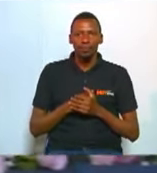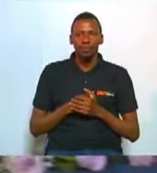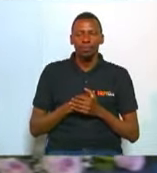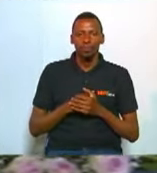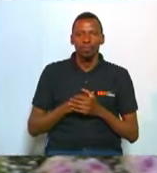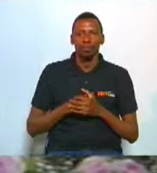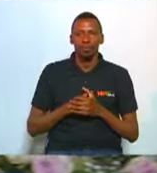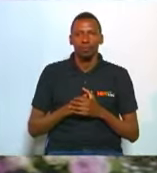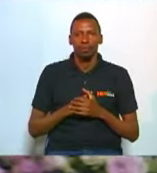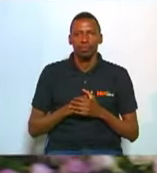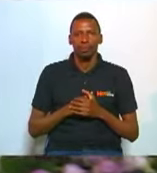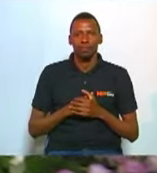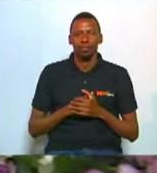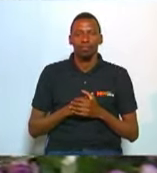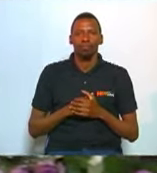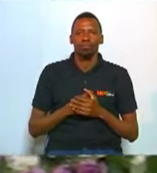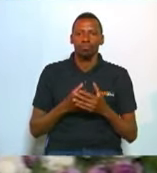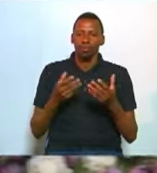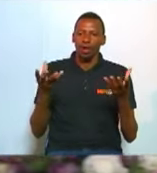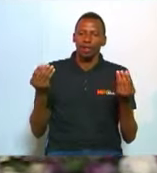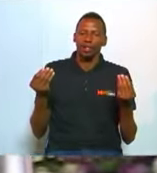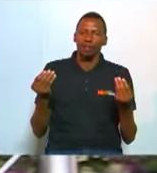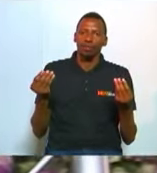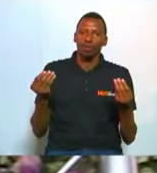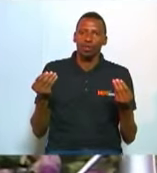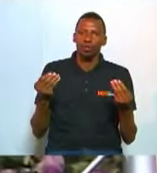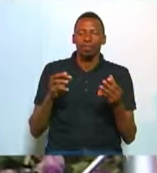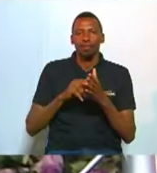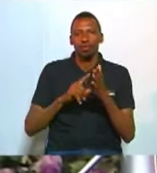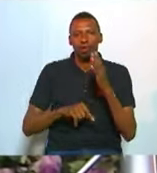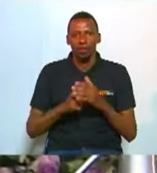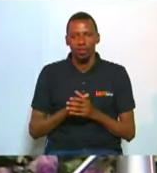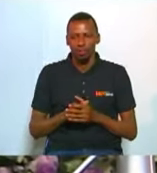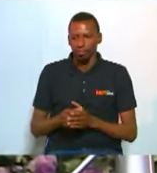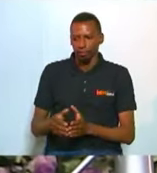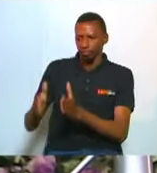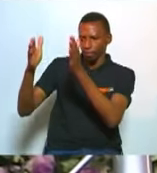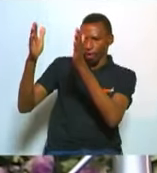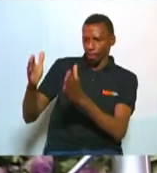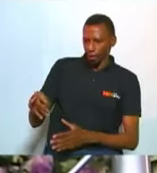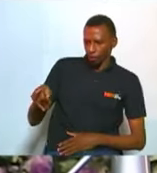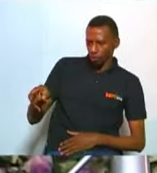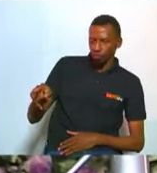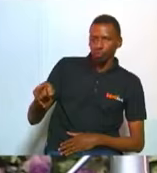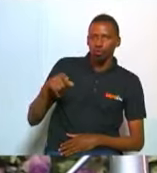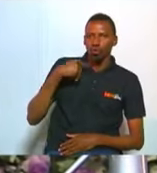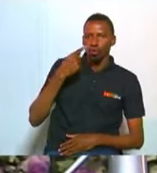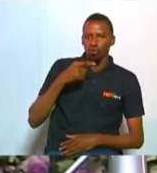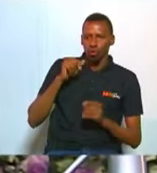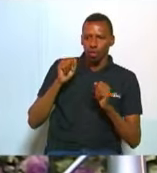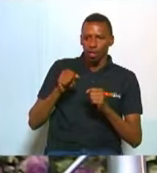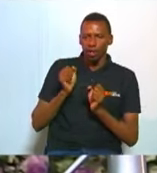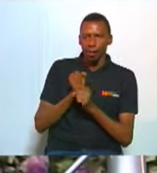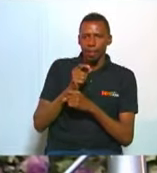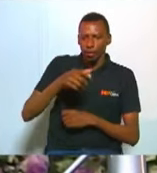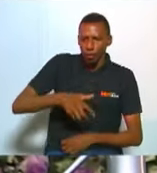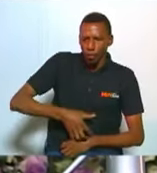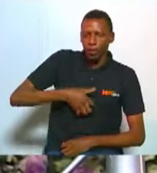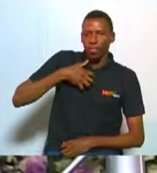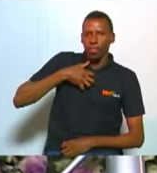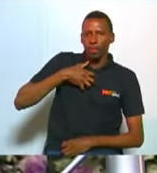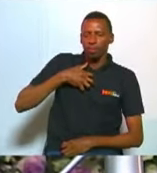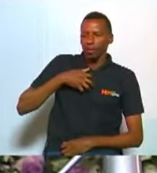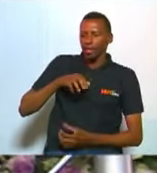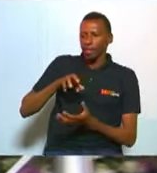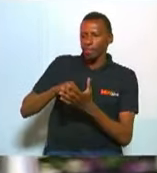Self-control. In a simple way, we say that a person who can trigger your anger is the person